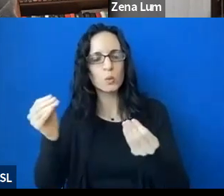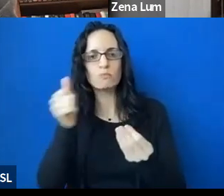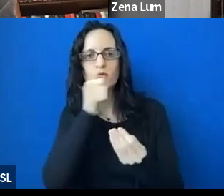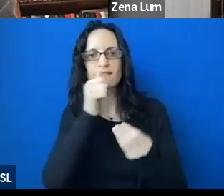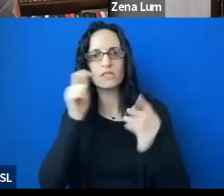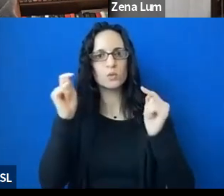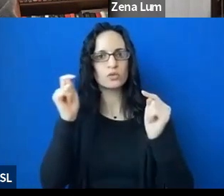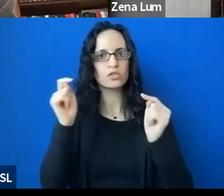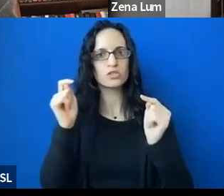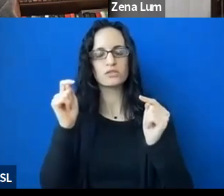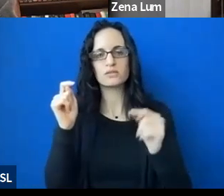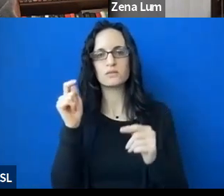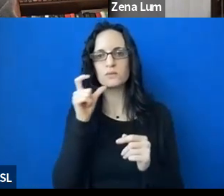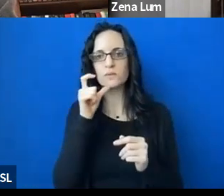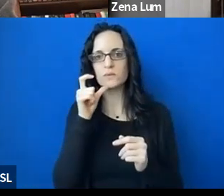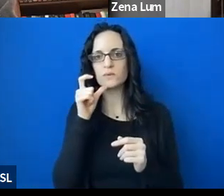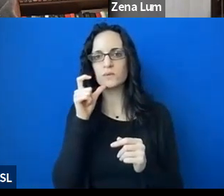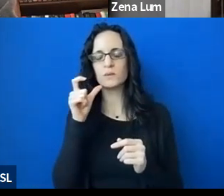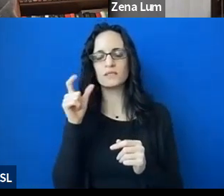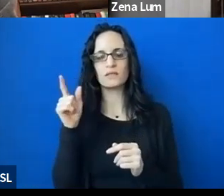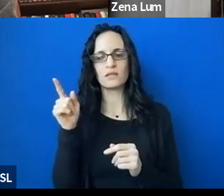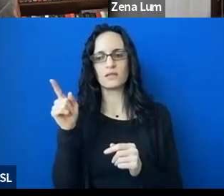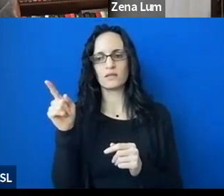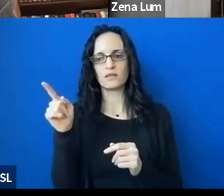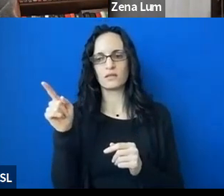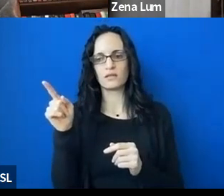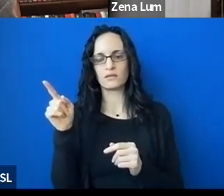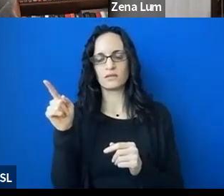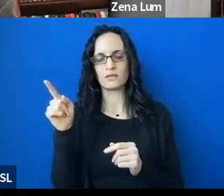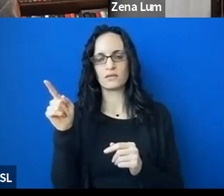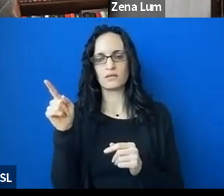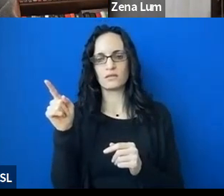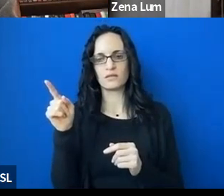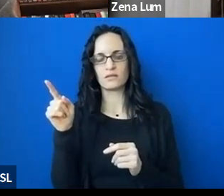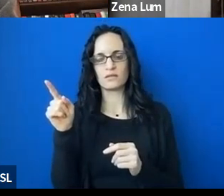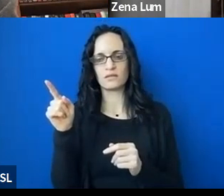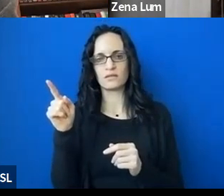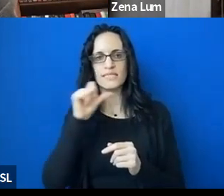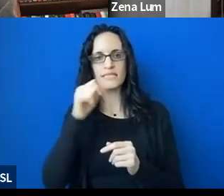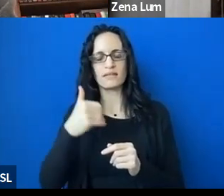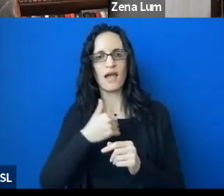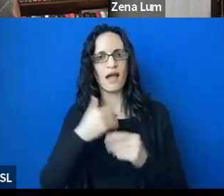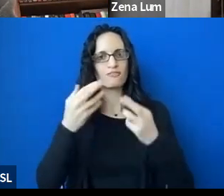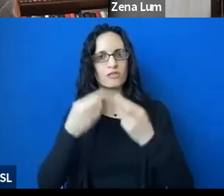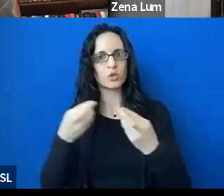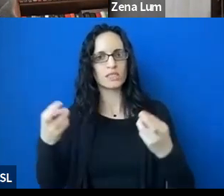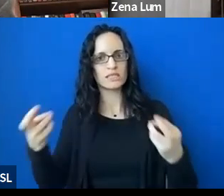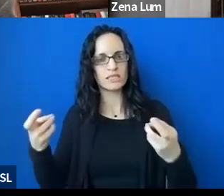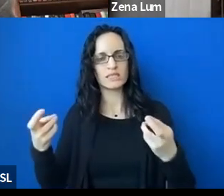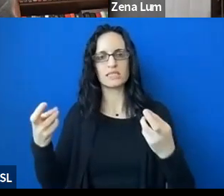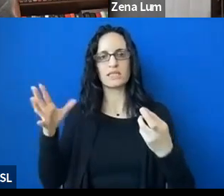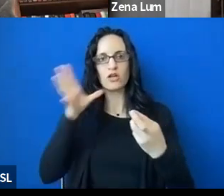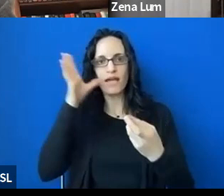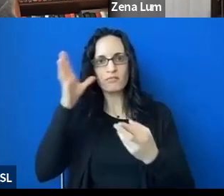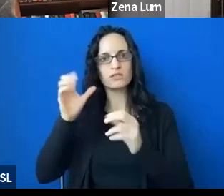who didn't have the resources that their parents were able to give them